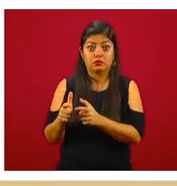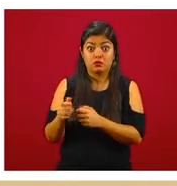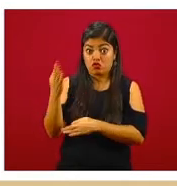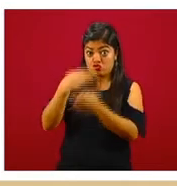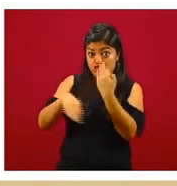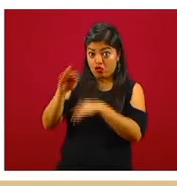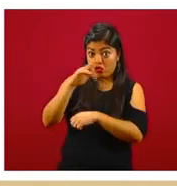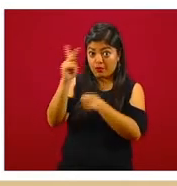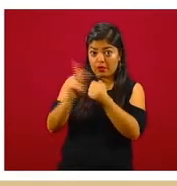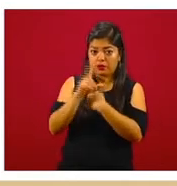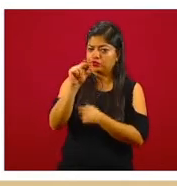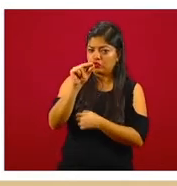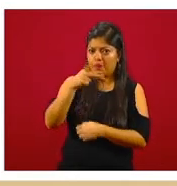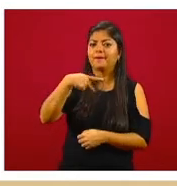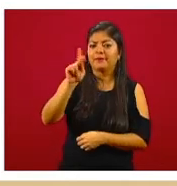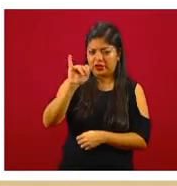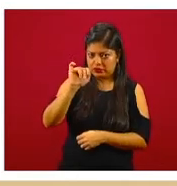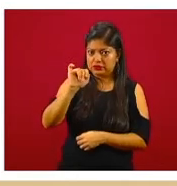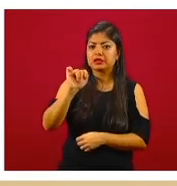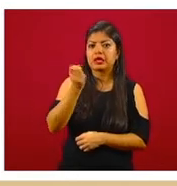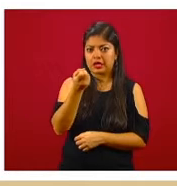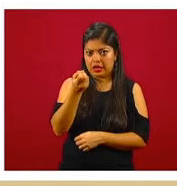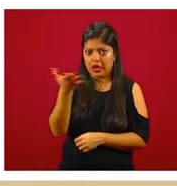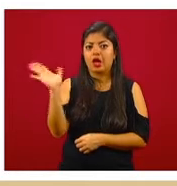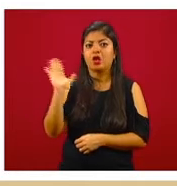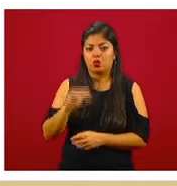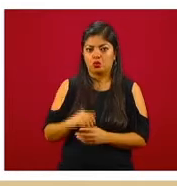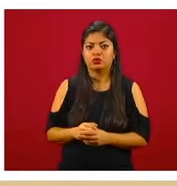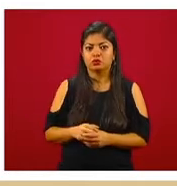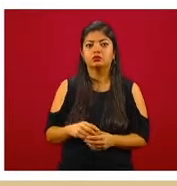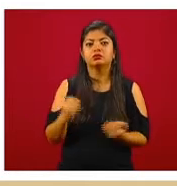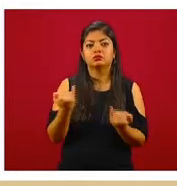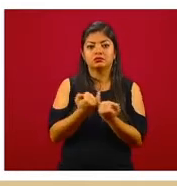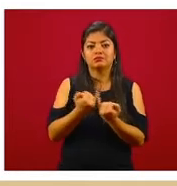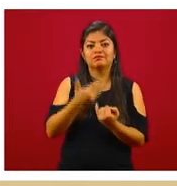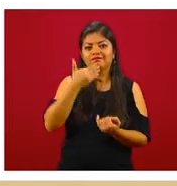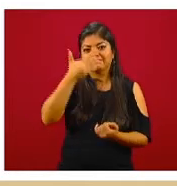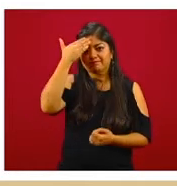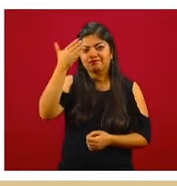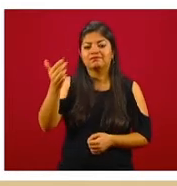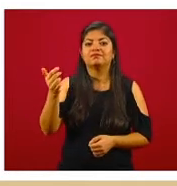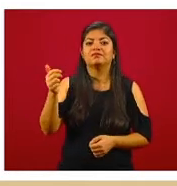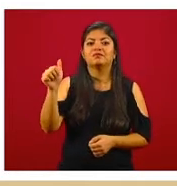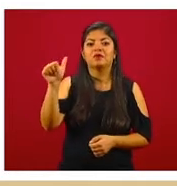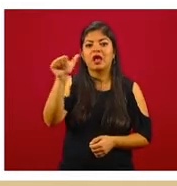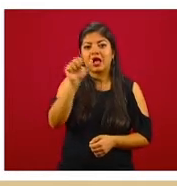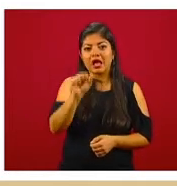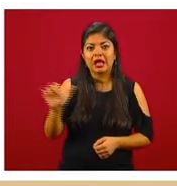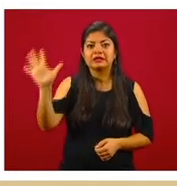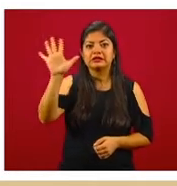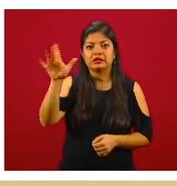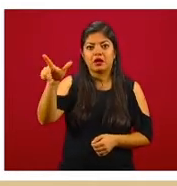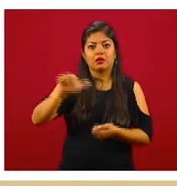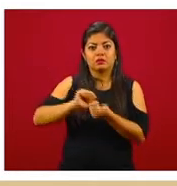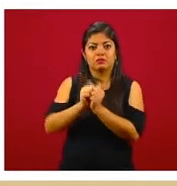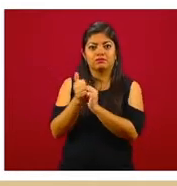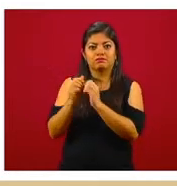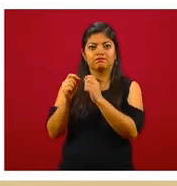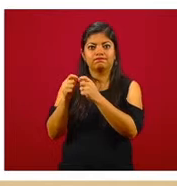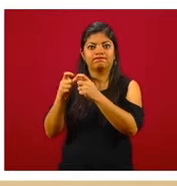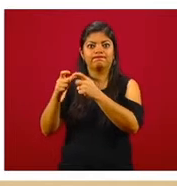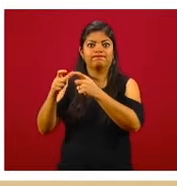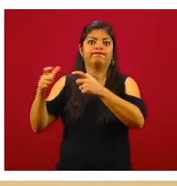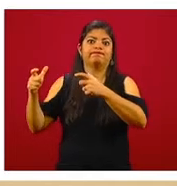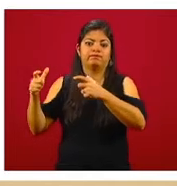pero en la and they are mayoría. definitely En cambio, las in a regiones del descending order. Mediterráneo Not all Oriental of y them, but most of Asia them. Sudoriental se Unlike están Middle empezando East a and aumentar.